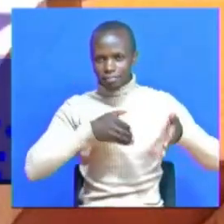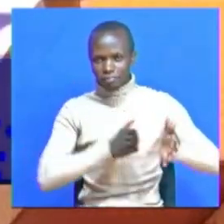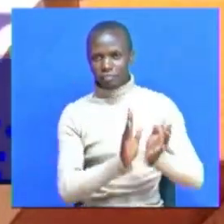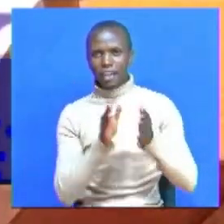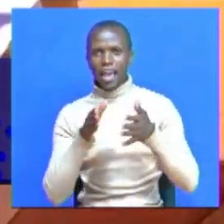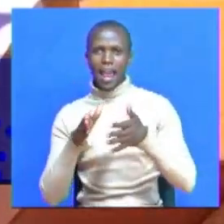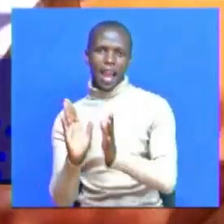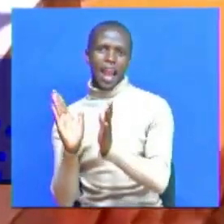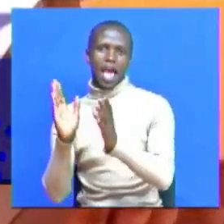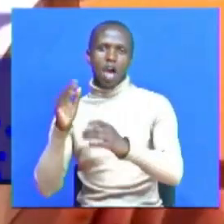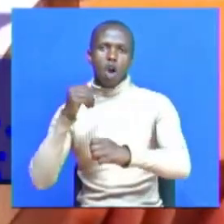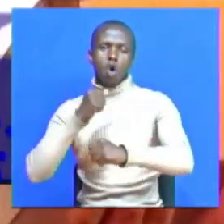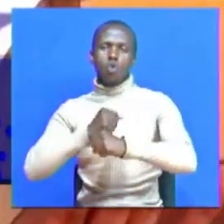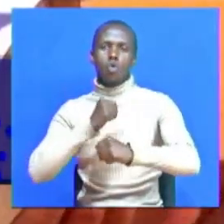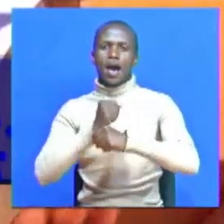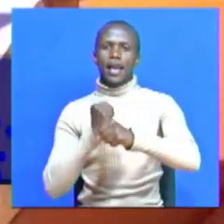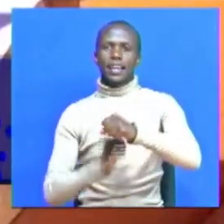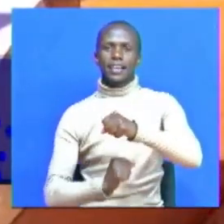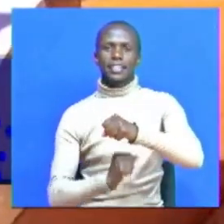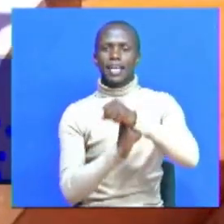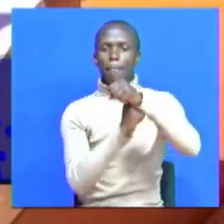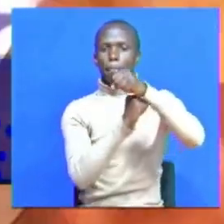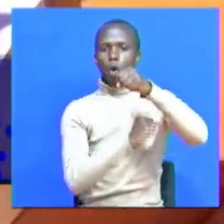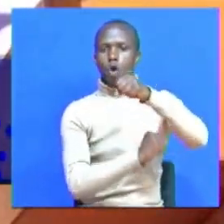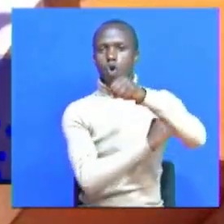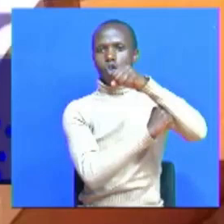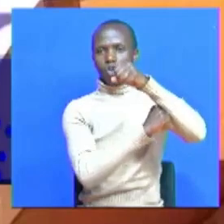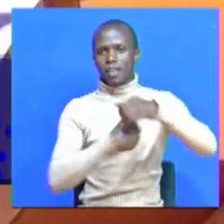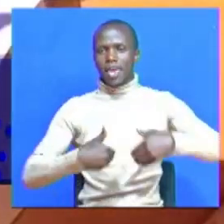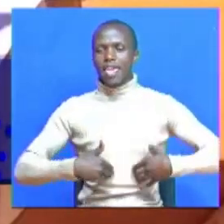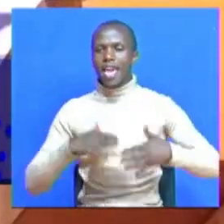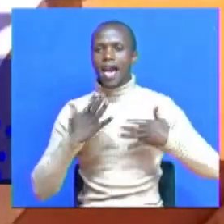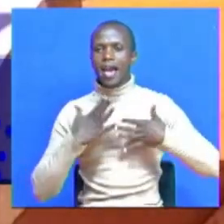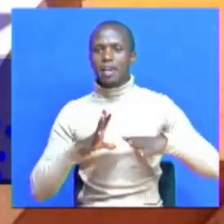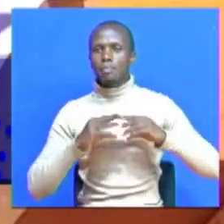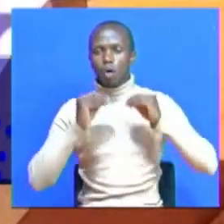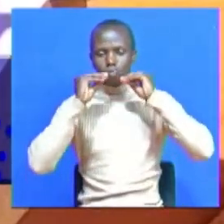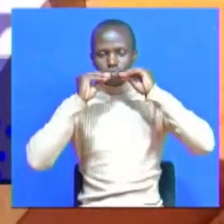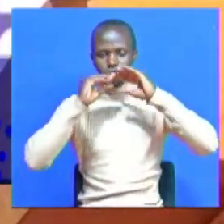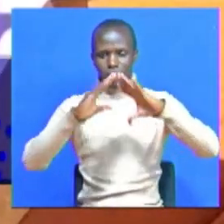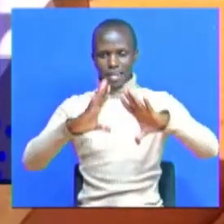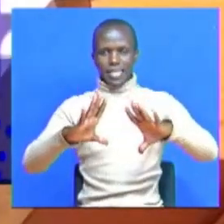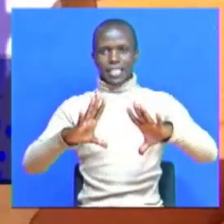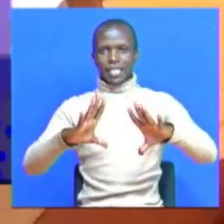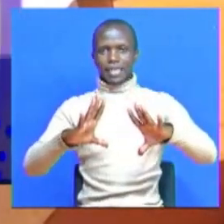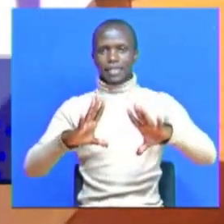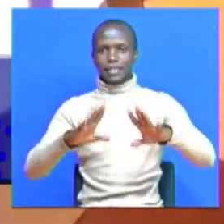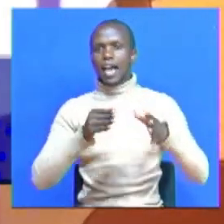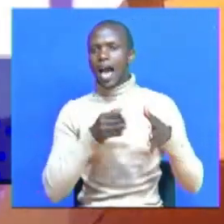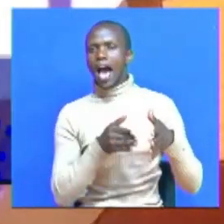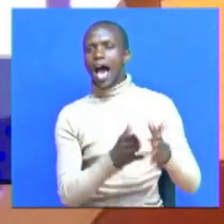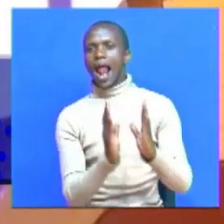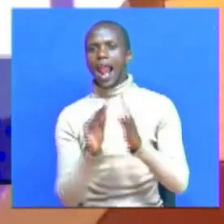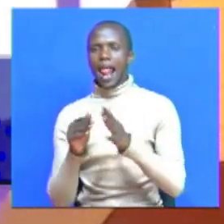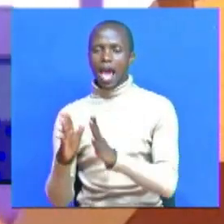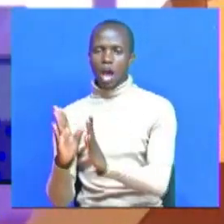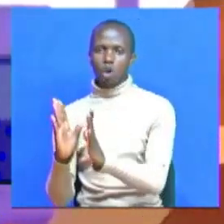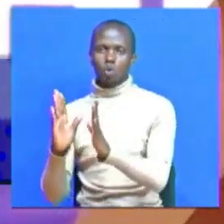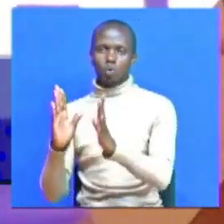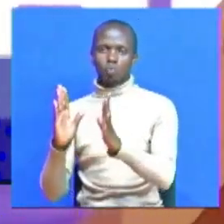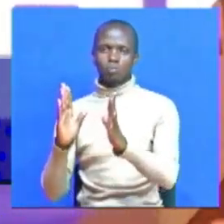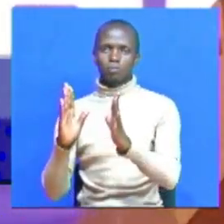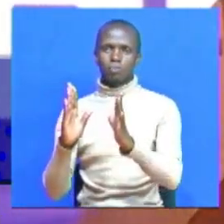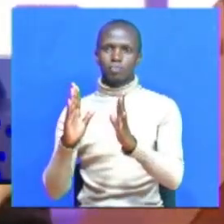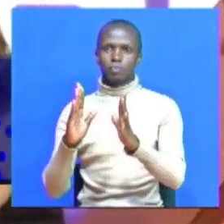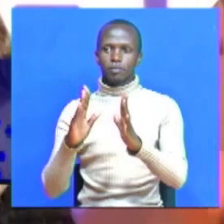with them. Allow me to support them in what they do." And he said, "You have my blessing." So my work is to support what the young people of